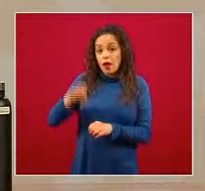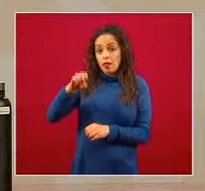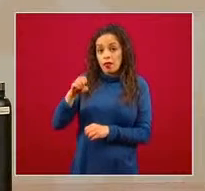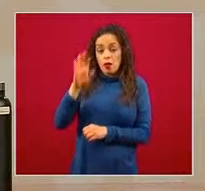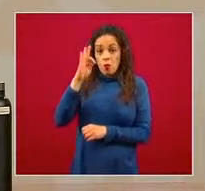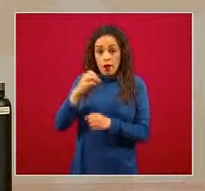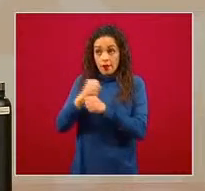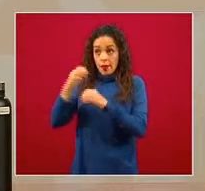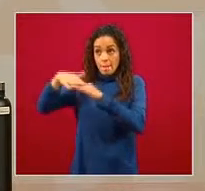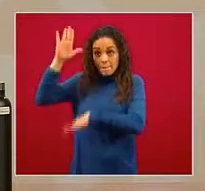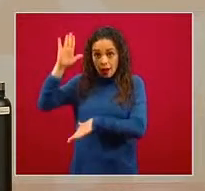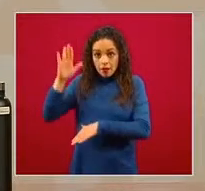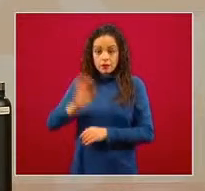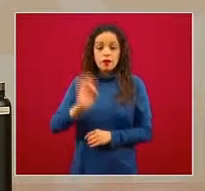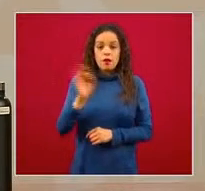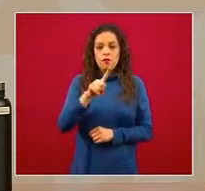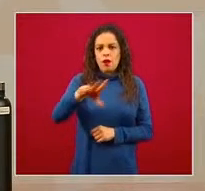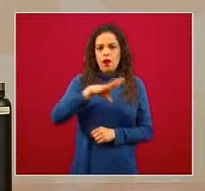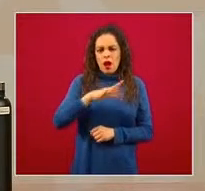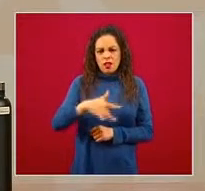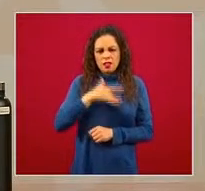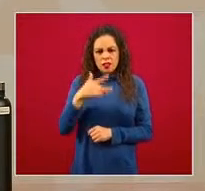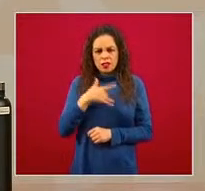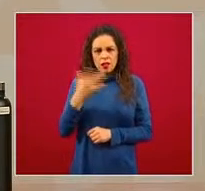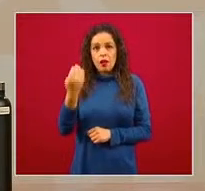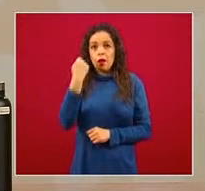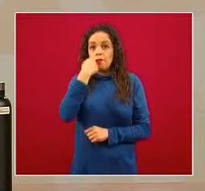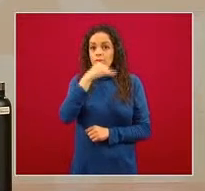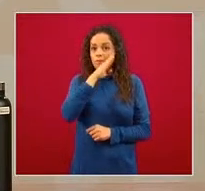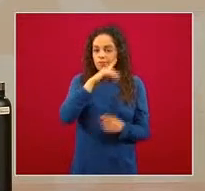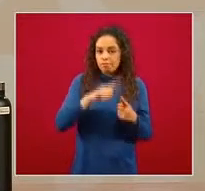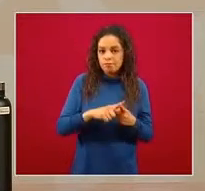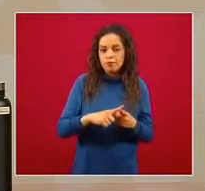40, please don't wait. If you get fever, cough,